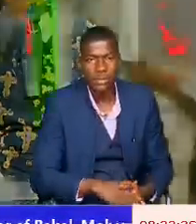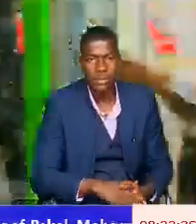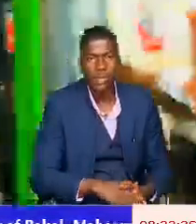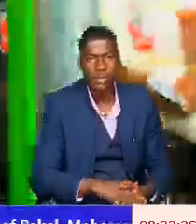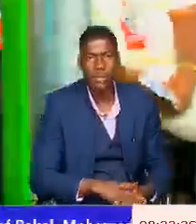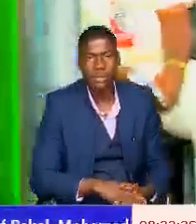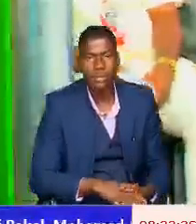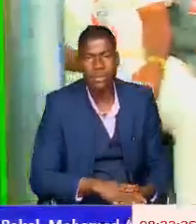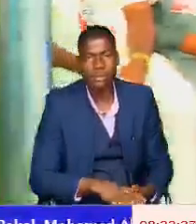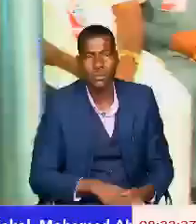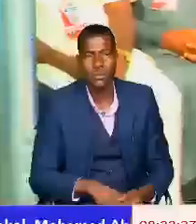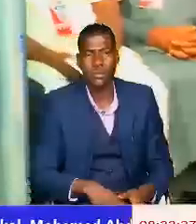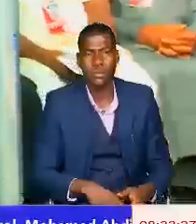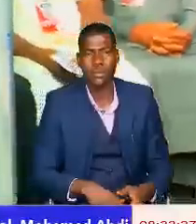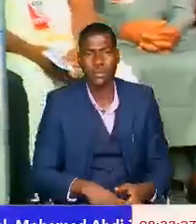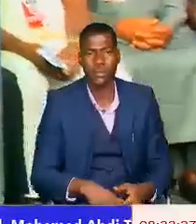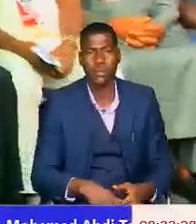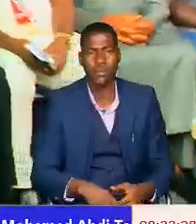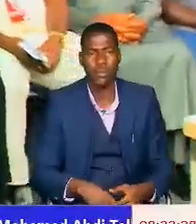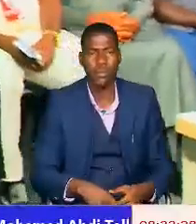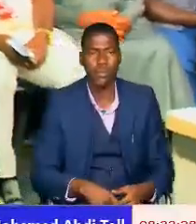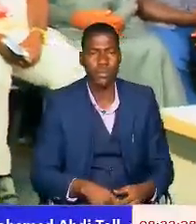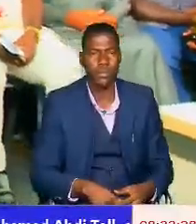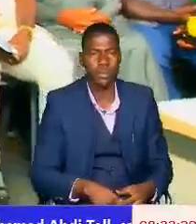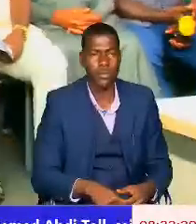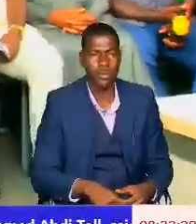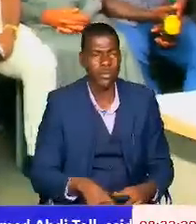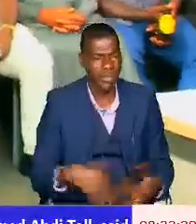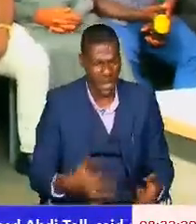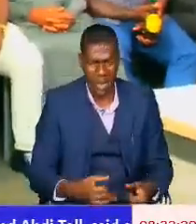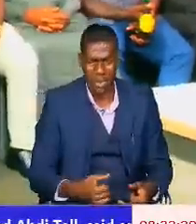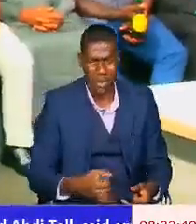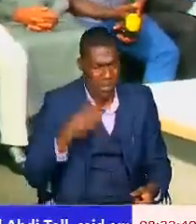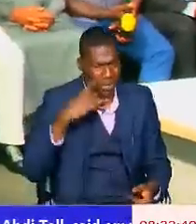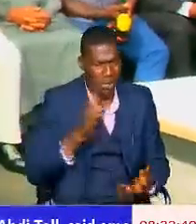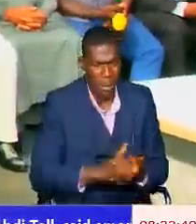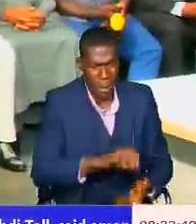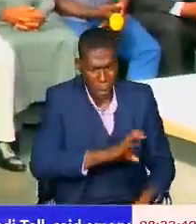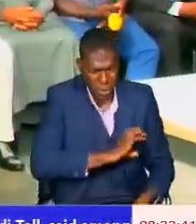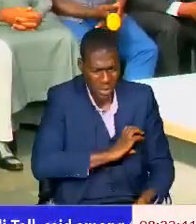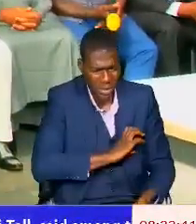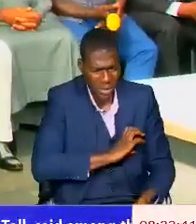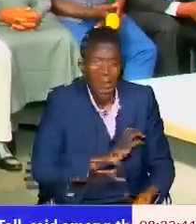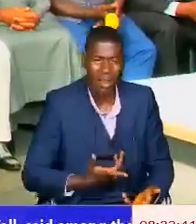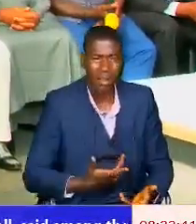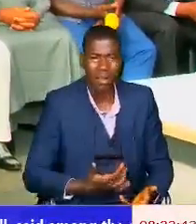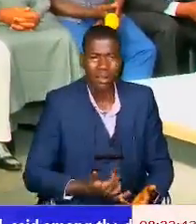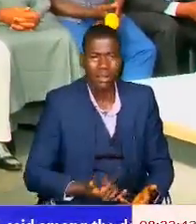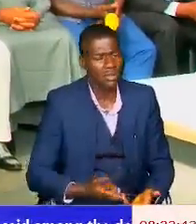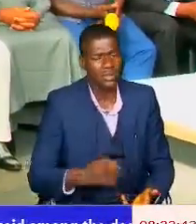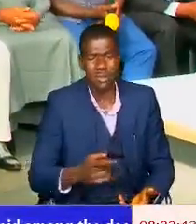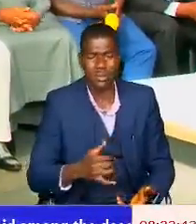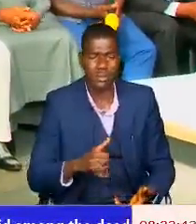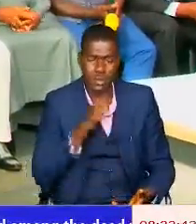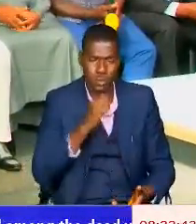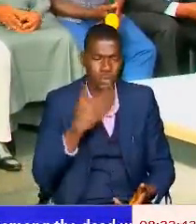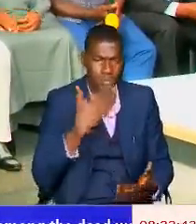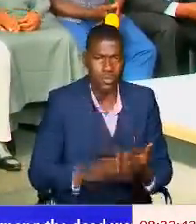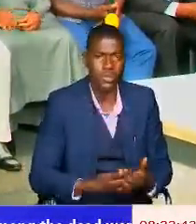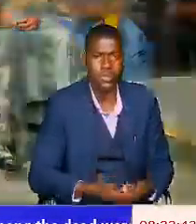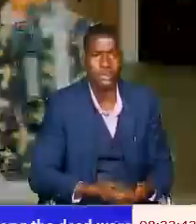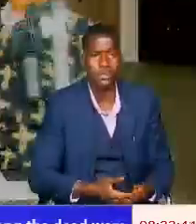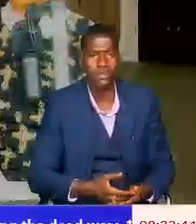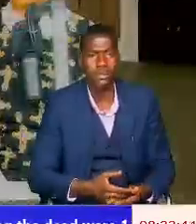if not be one of your members, why you now go behave like that? People don't tire. People are trying to